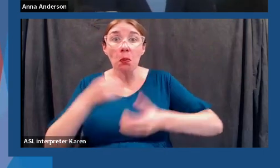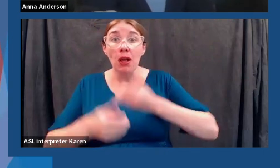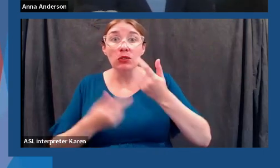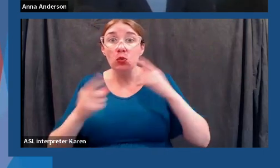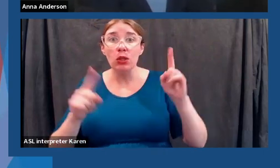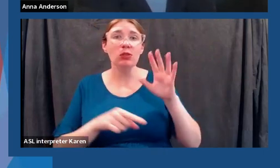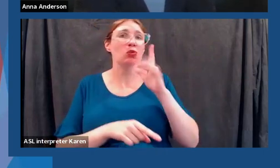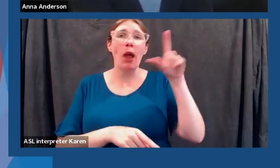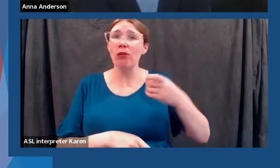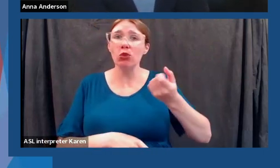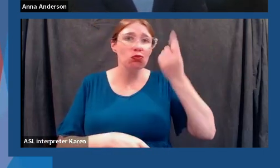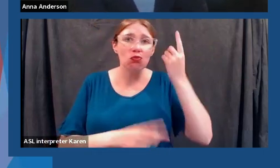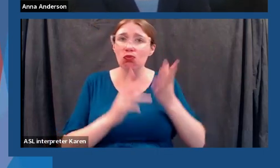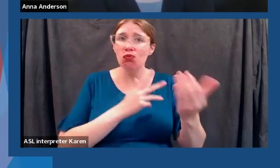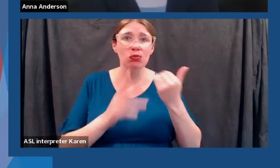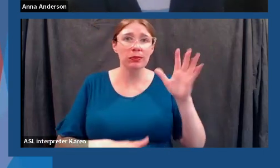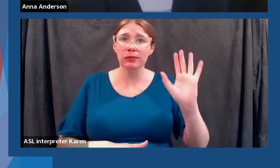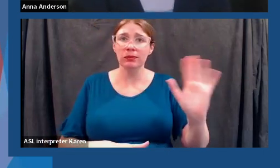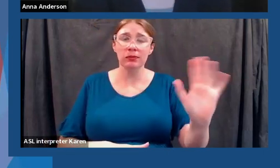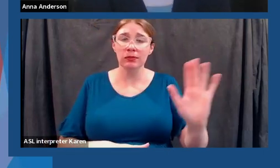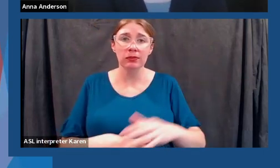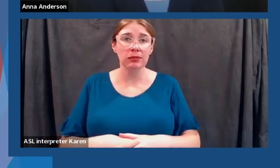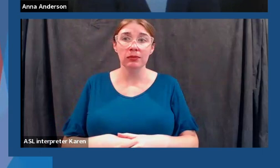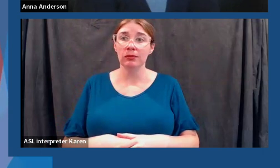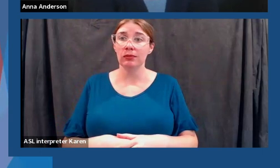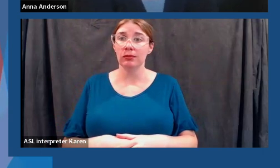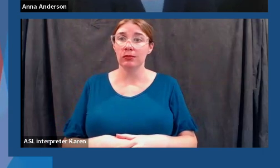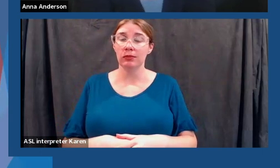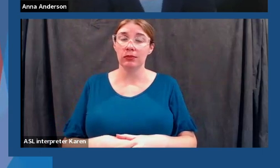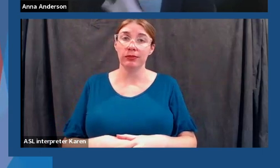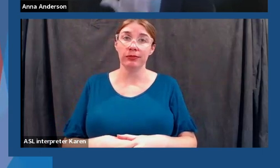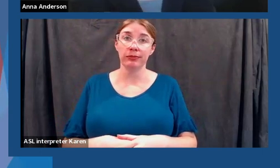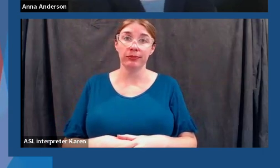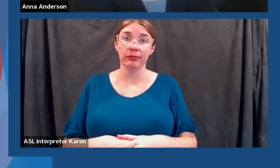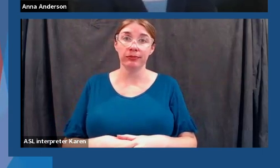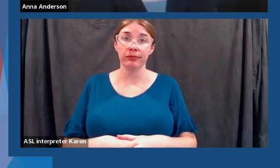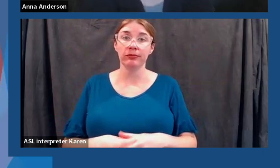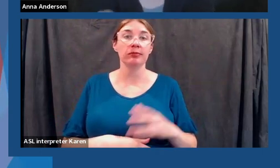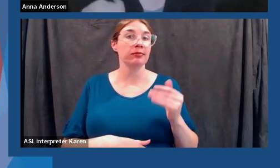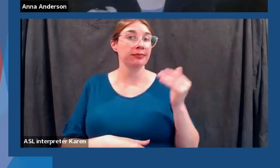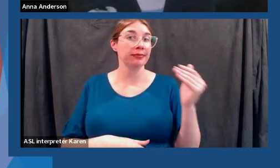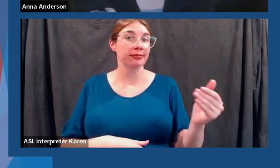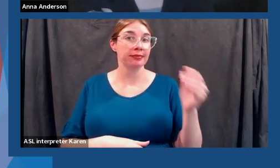For the vote, and they have to have they don't have to have an understanding of how the voting process works. Next.